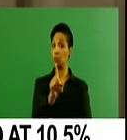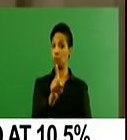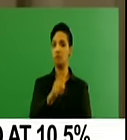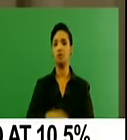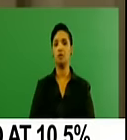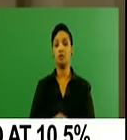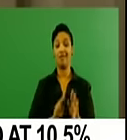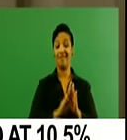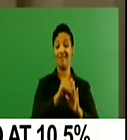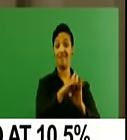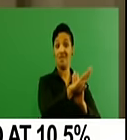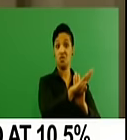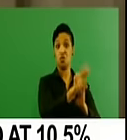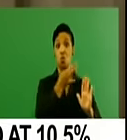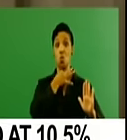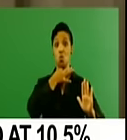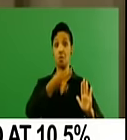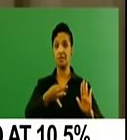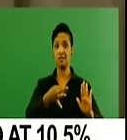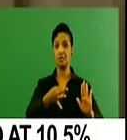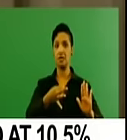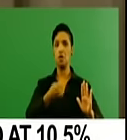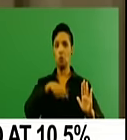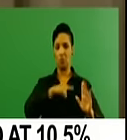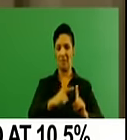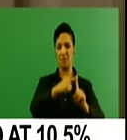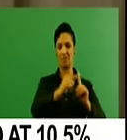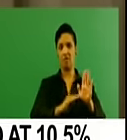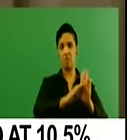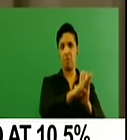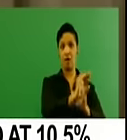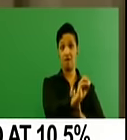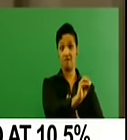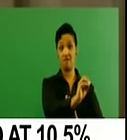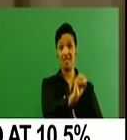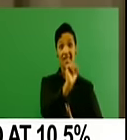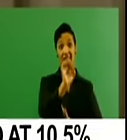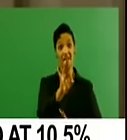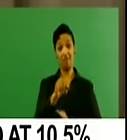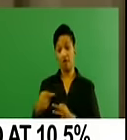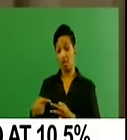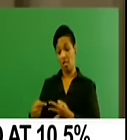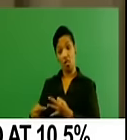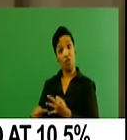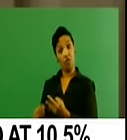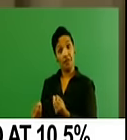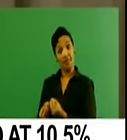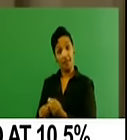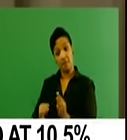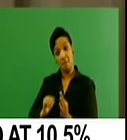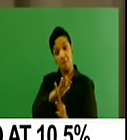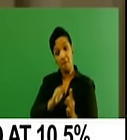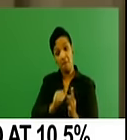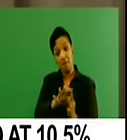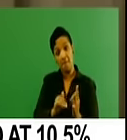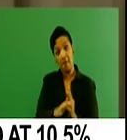to the inflation outlook remain on the upside. And should any of these disinflationary factors that